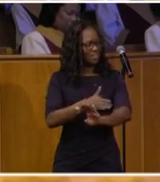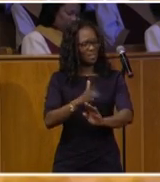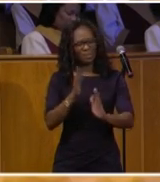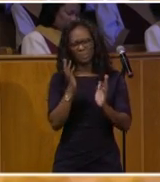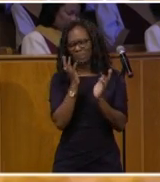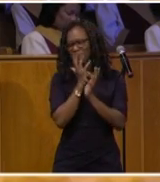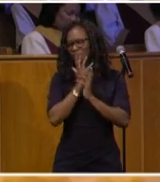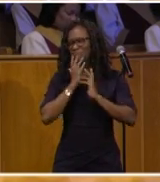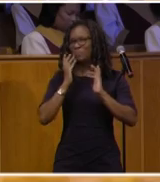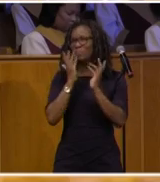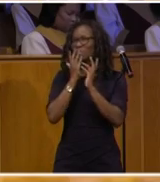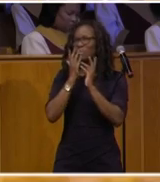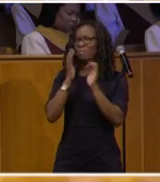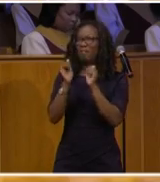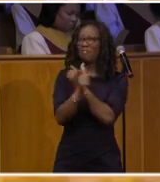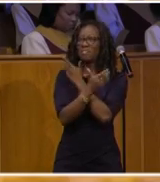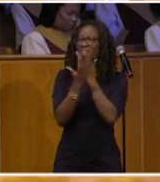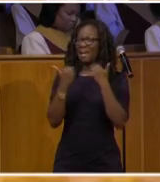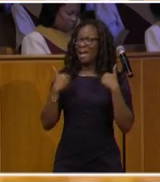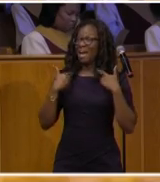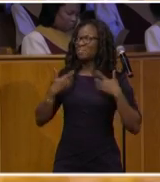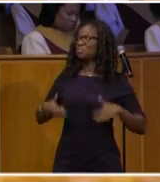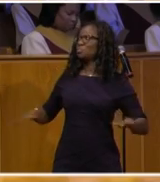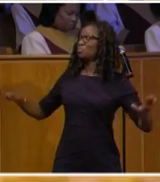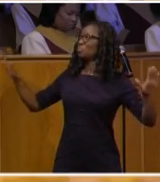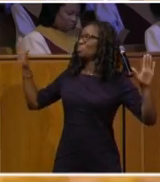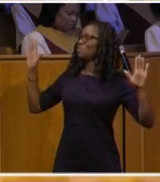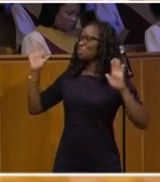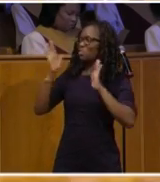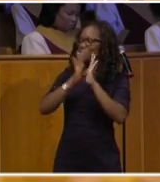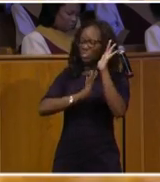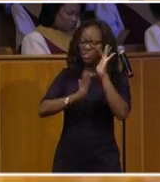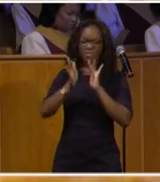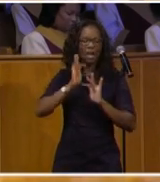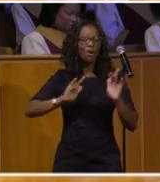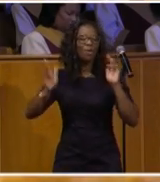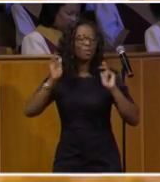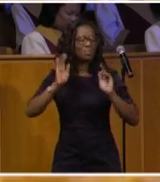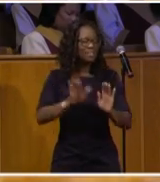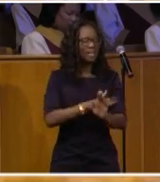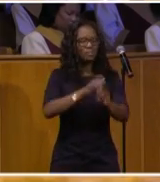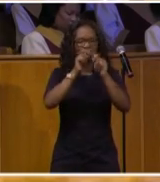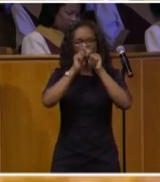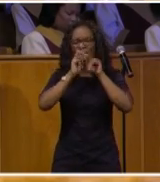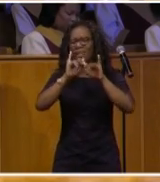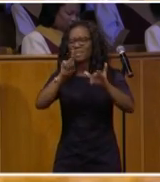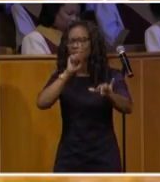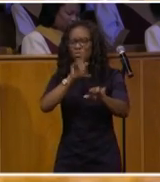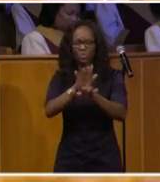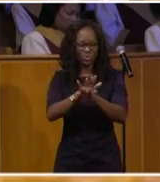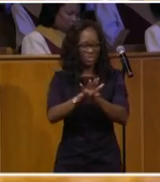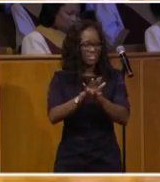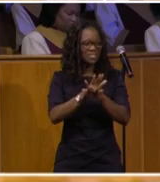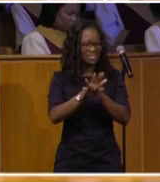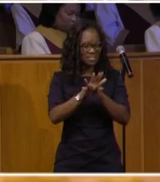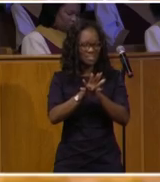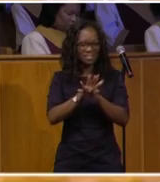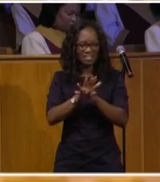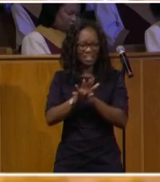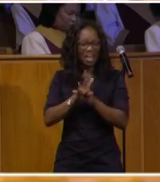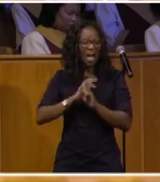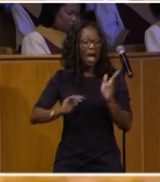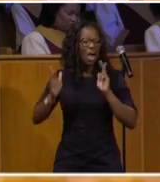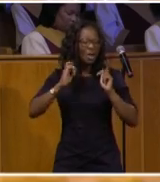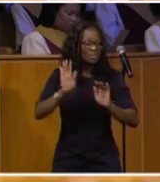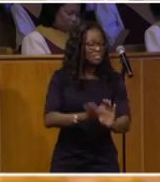"All to Jesus I surrender." I heard them singing, "Blessed Assurance." I heard